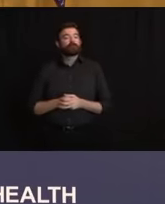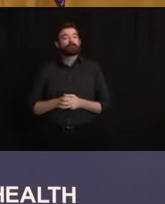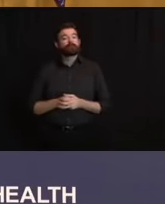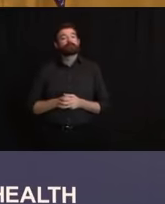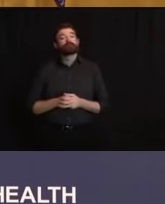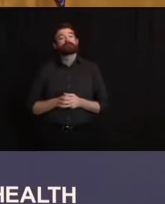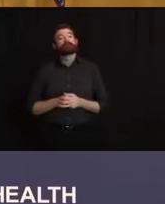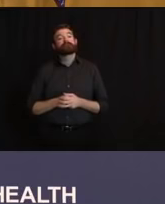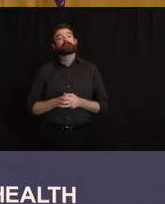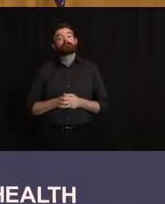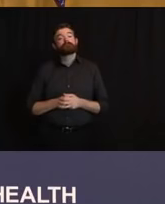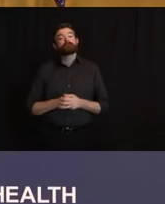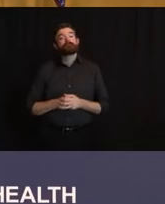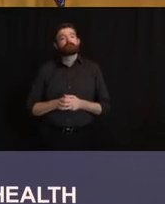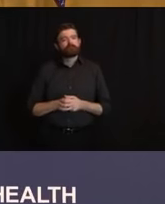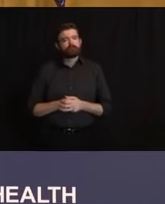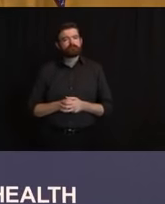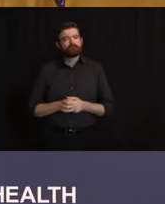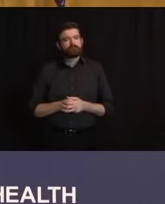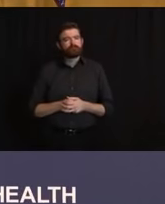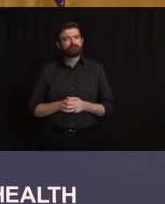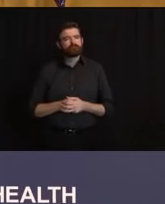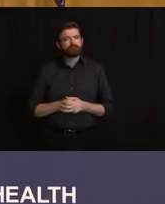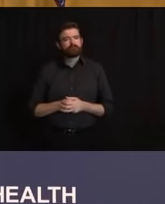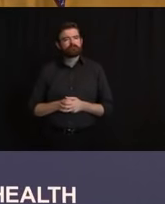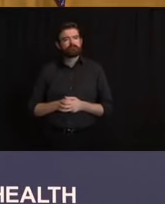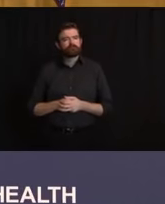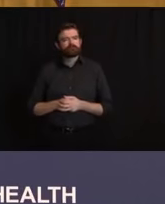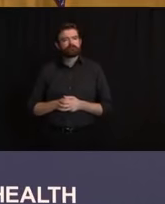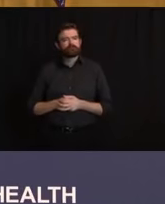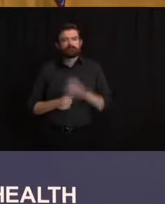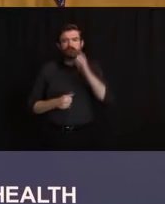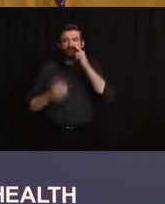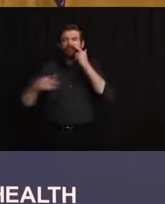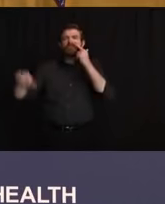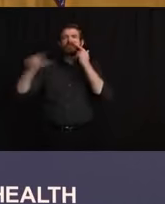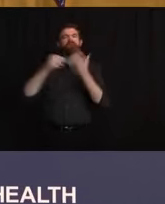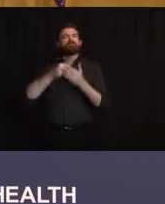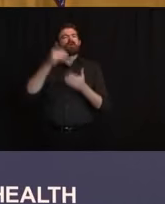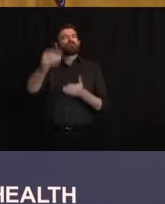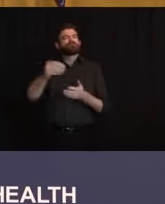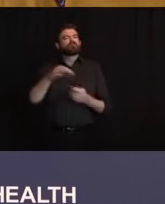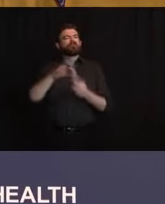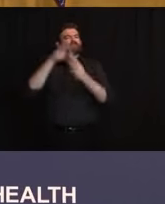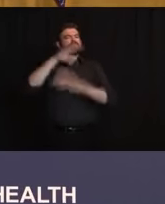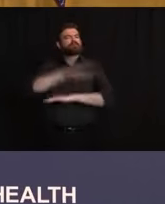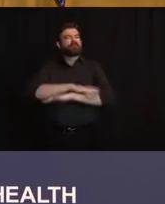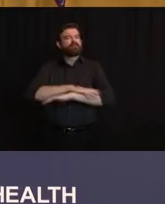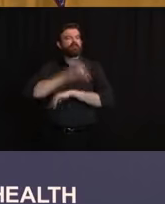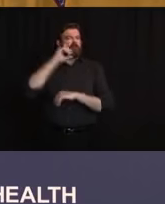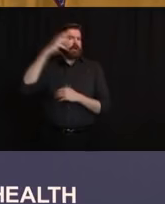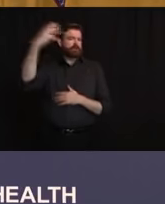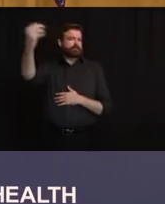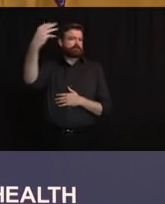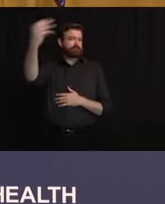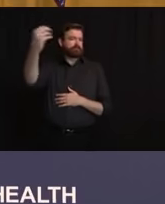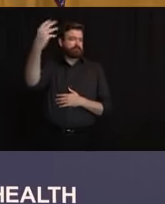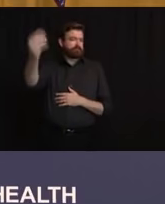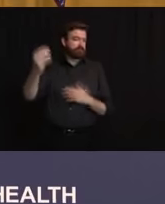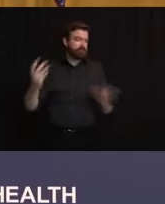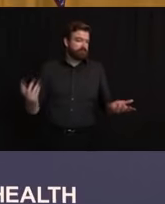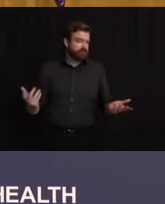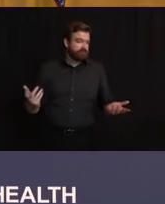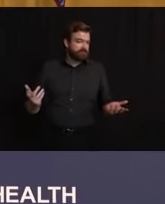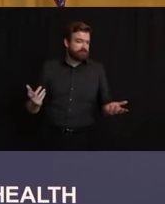some tables that were outdoor friendly. And so that was an expenditure